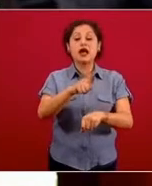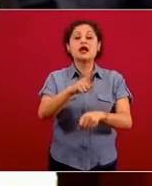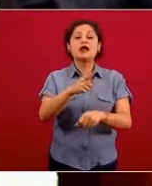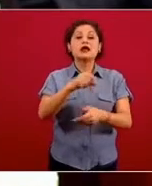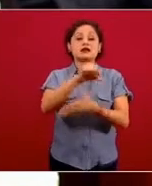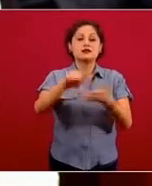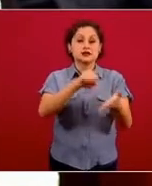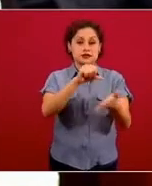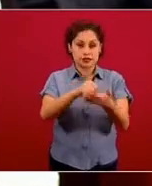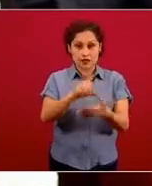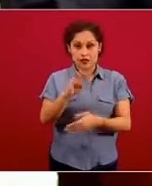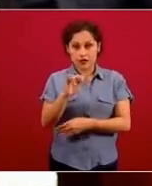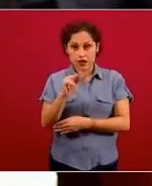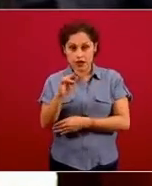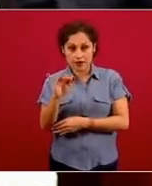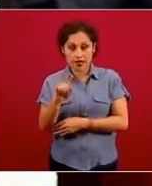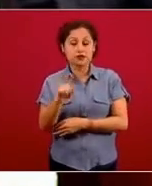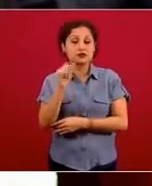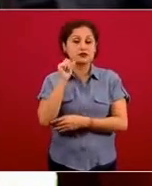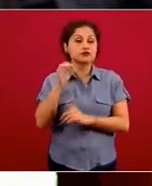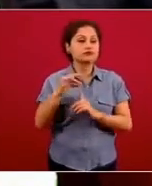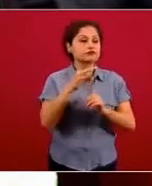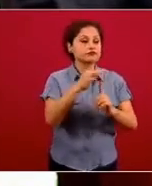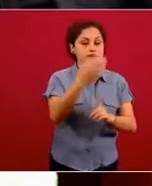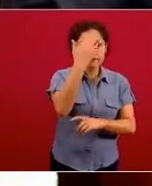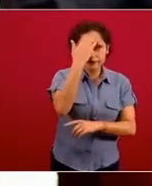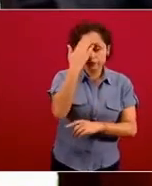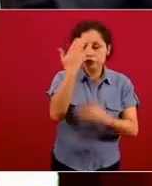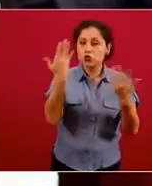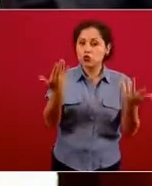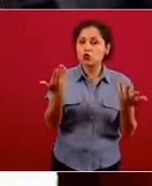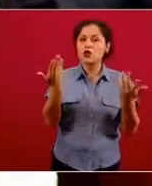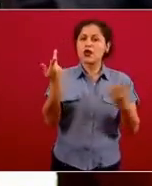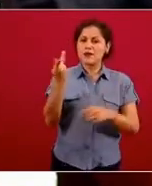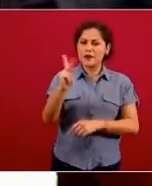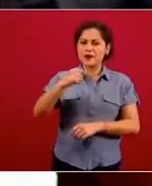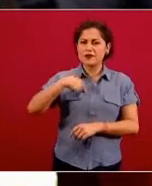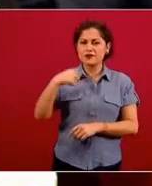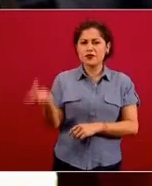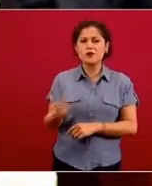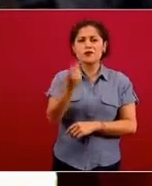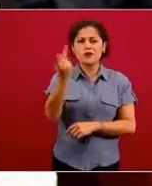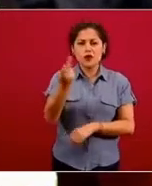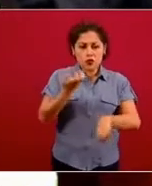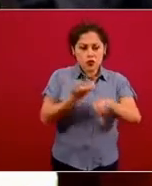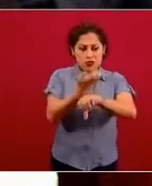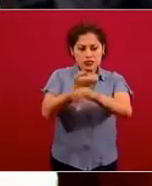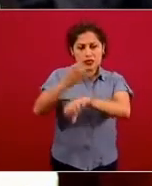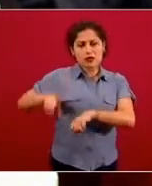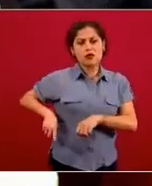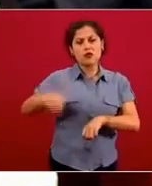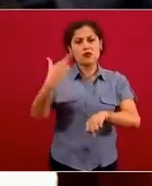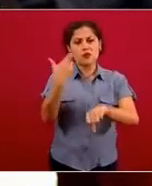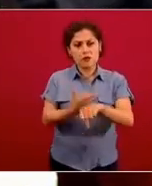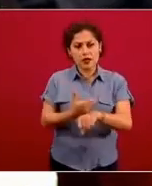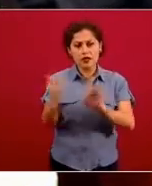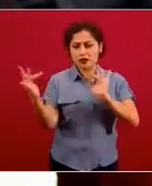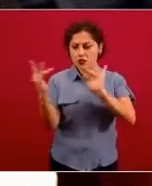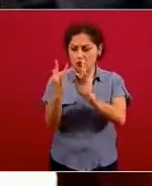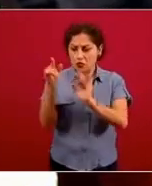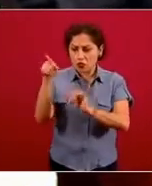in Banamex, the Banamex hospital, which seems pretty well. But on the national context, how